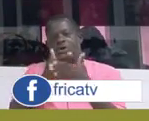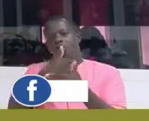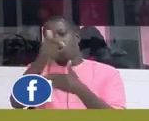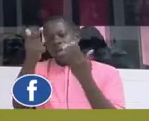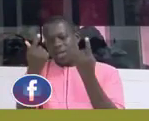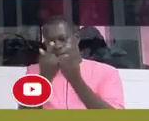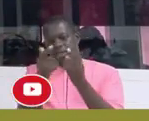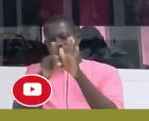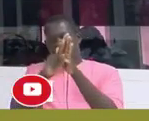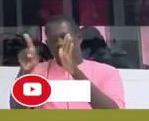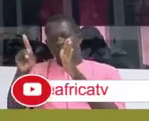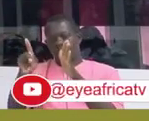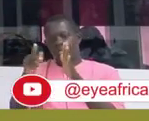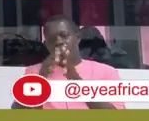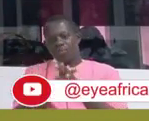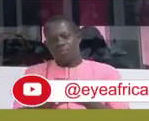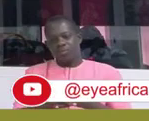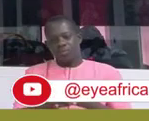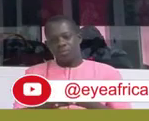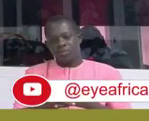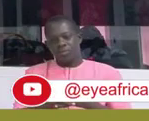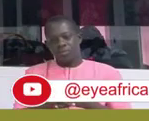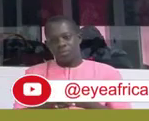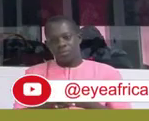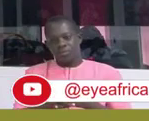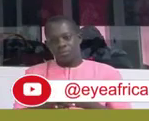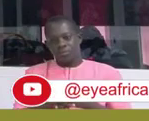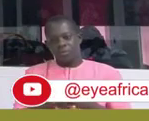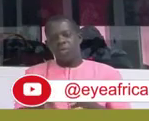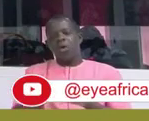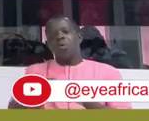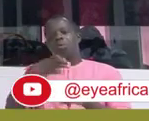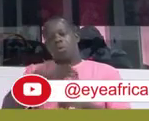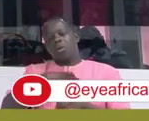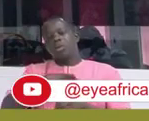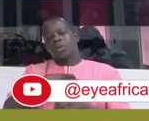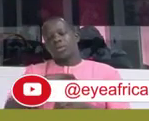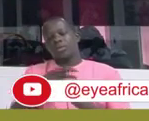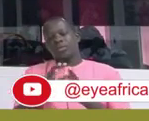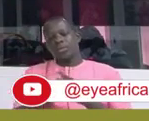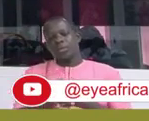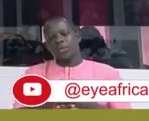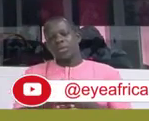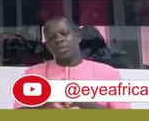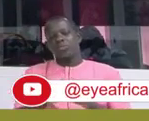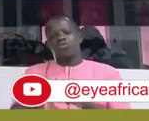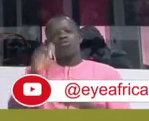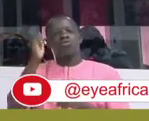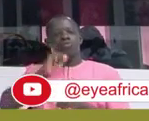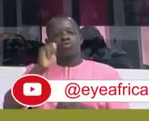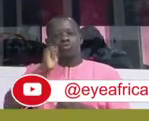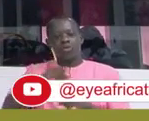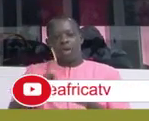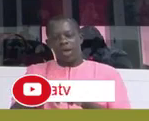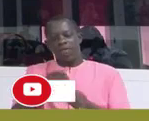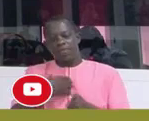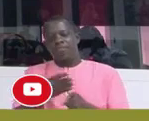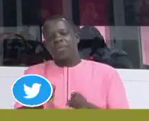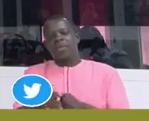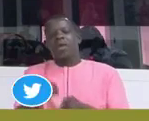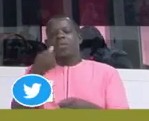excavators or sovils for that matter in order to